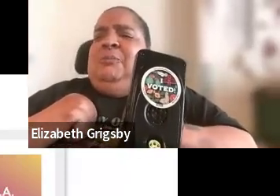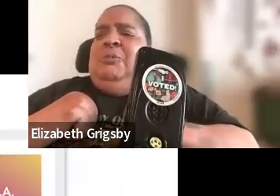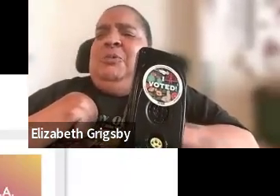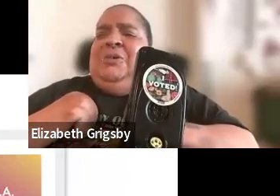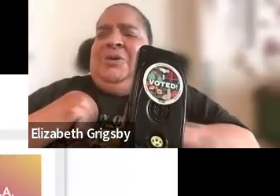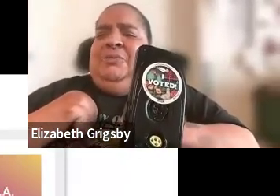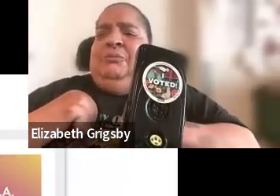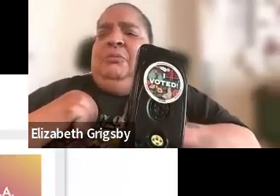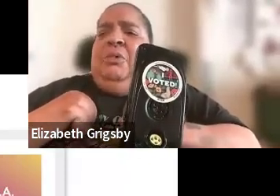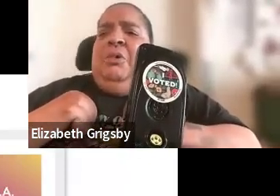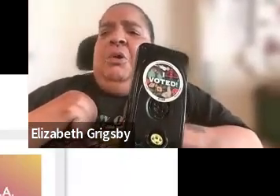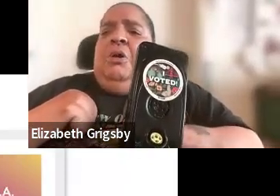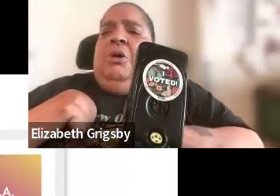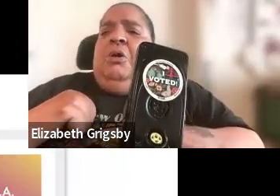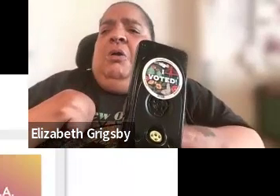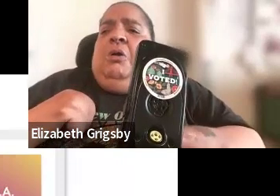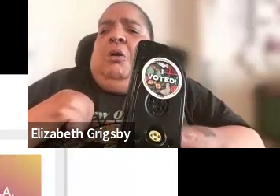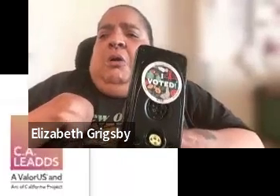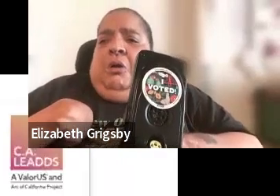and reporting.